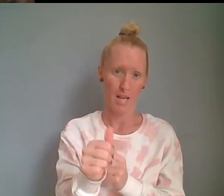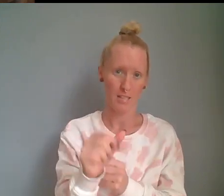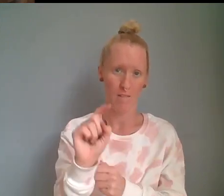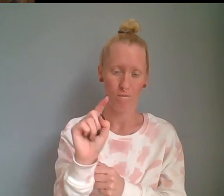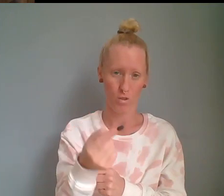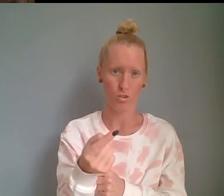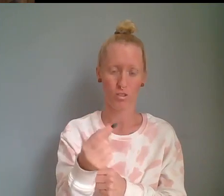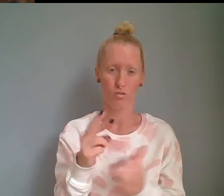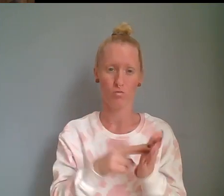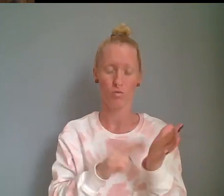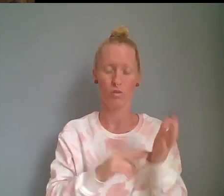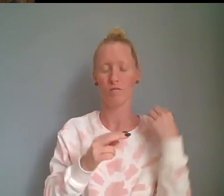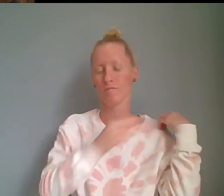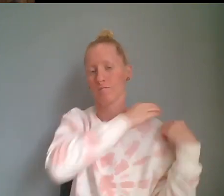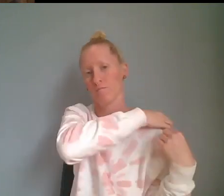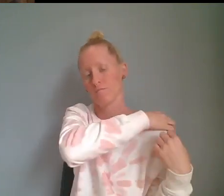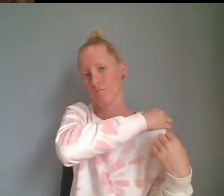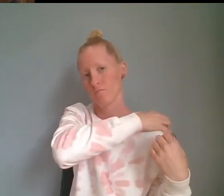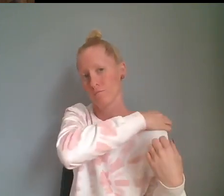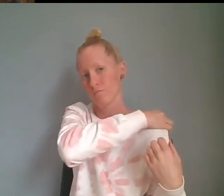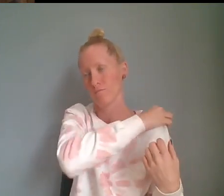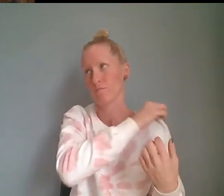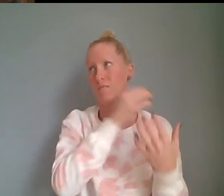feel sad and blue and